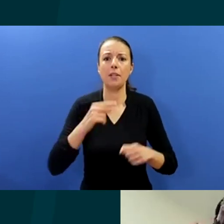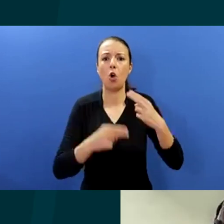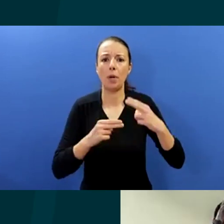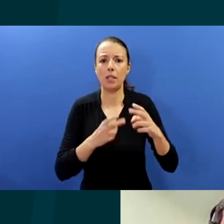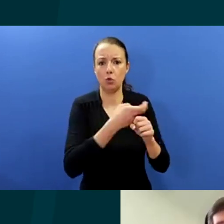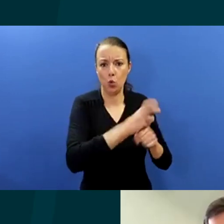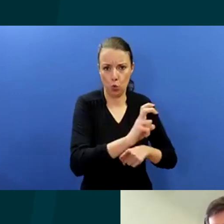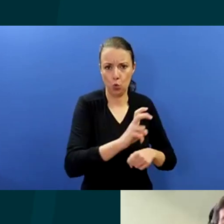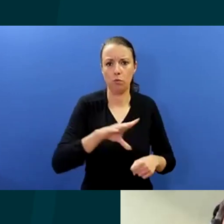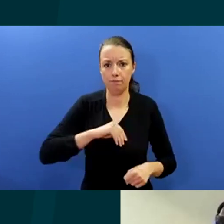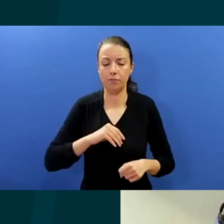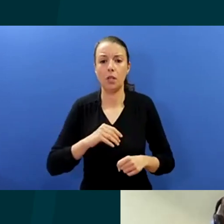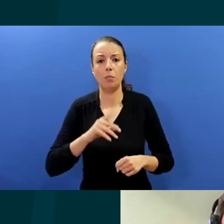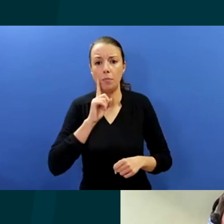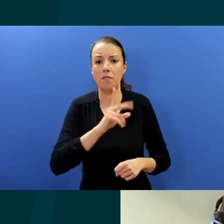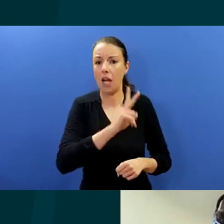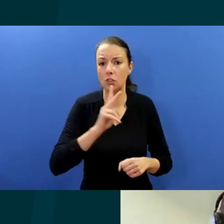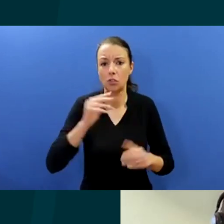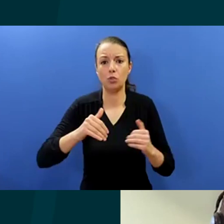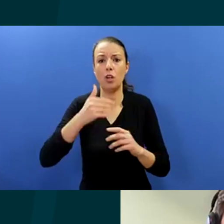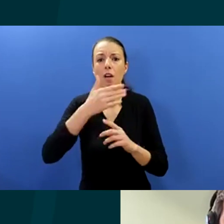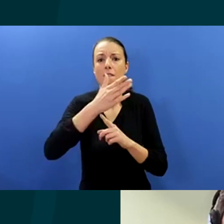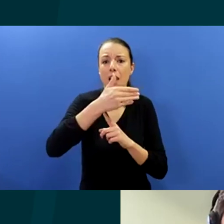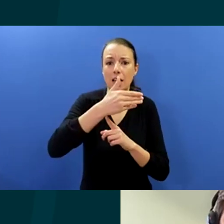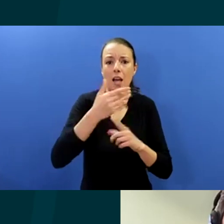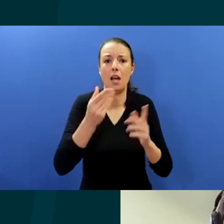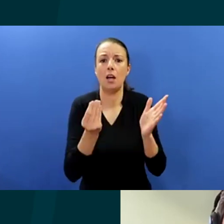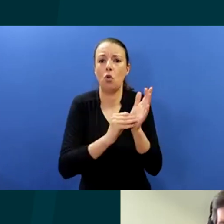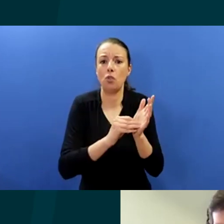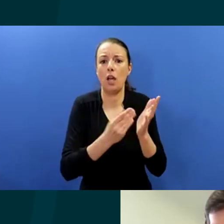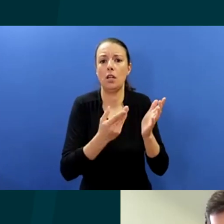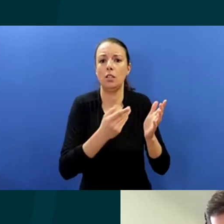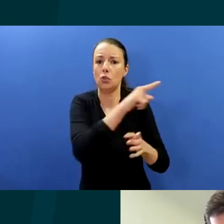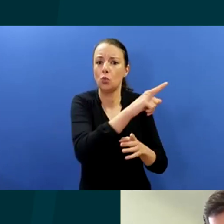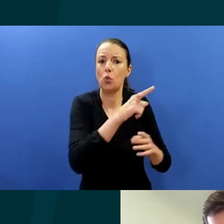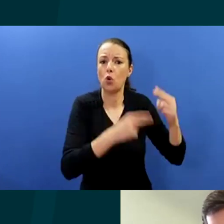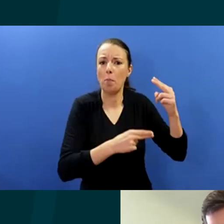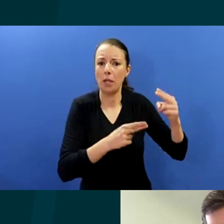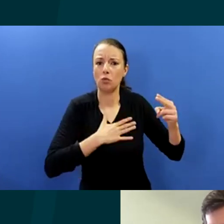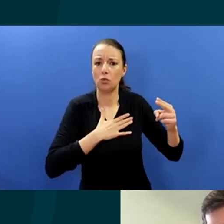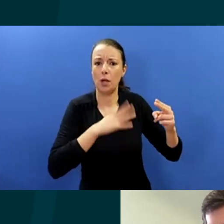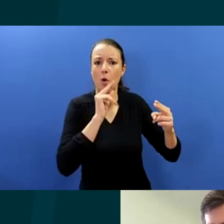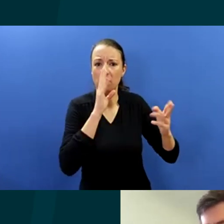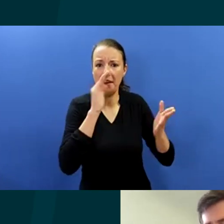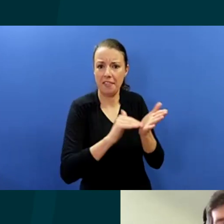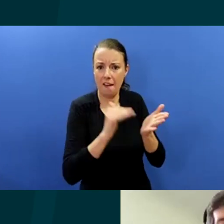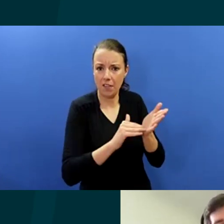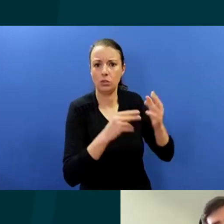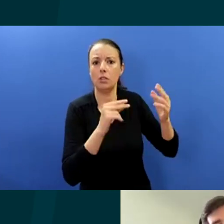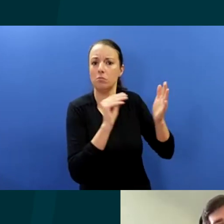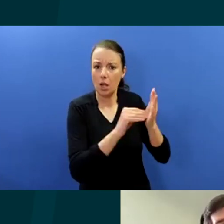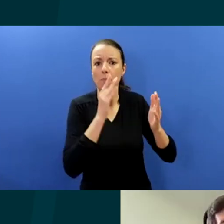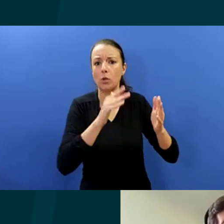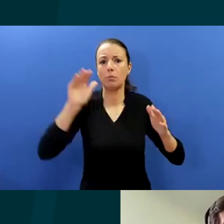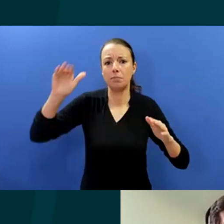can hide it, and we give a feedback to the participant. And the informal process